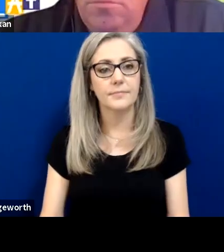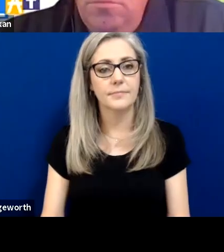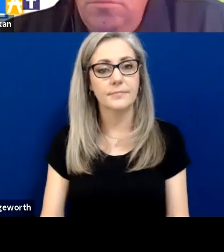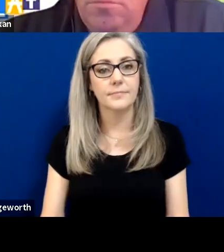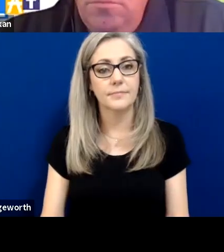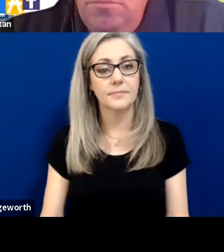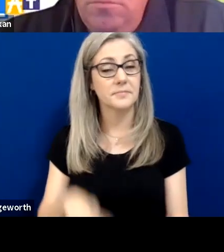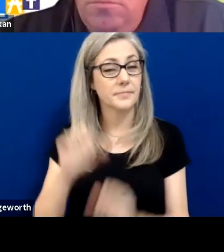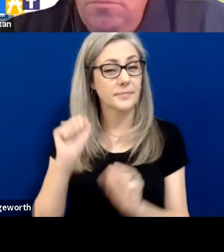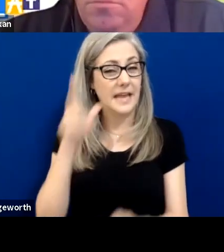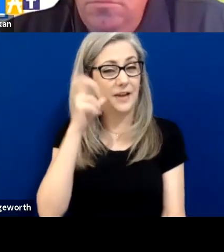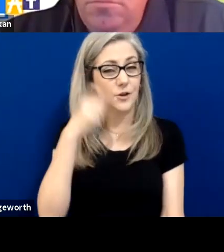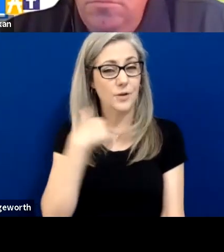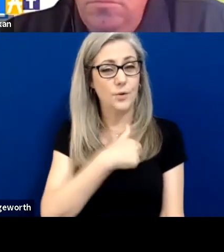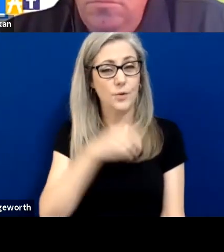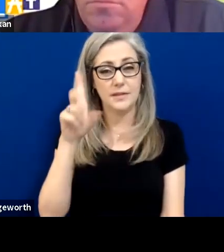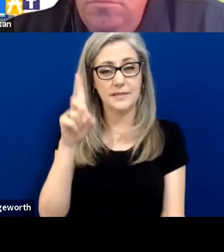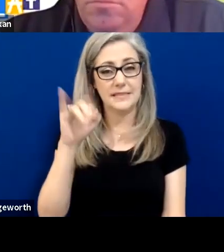Dion, can you hear us?